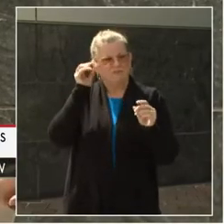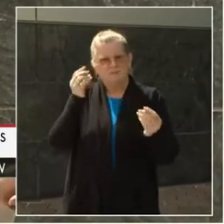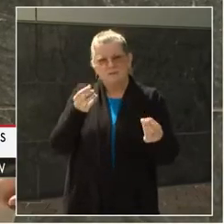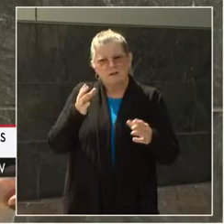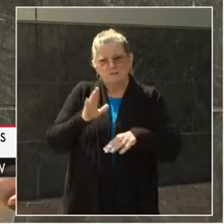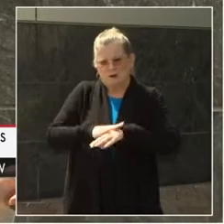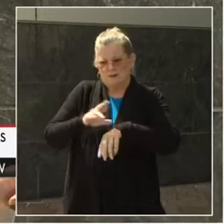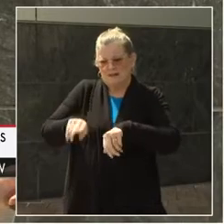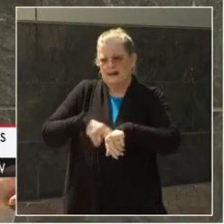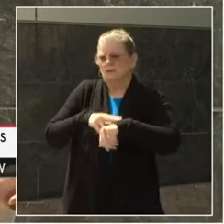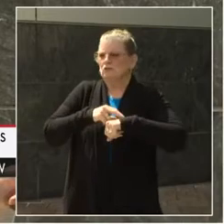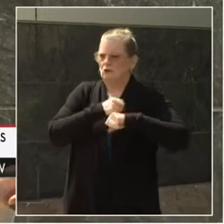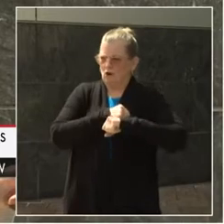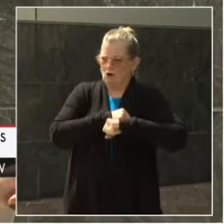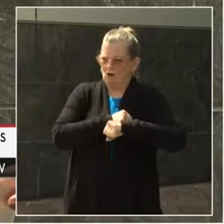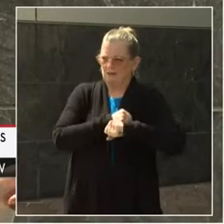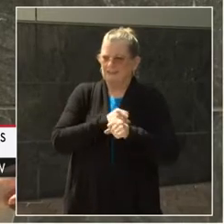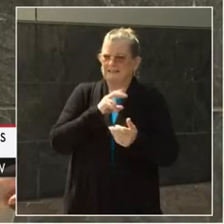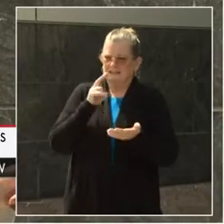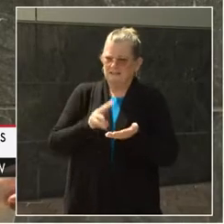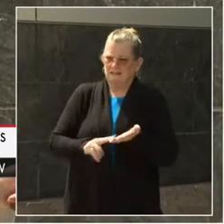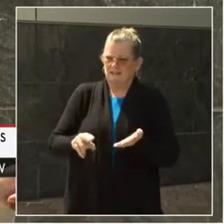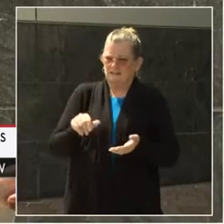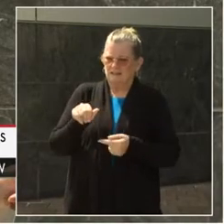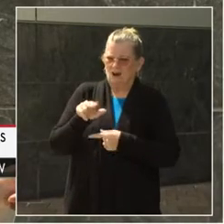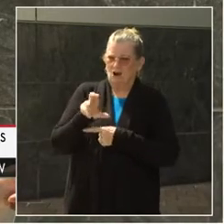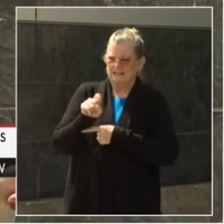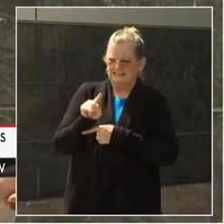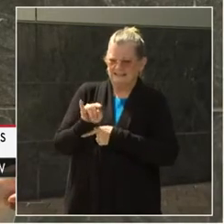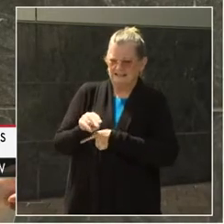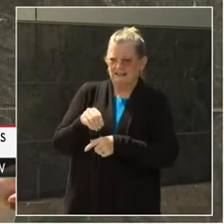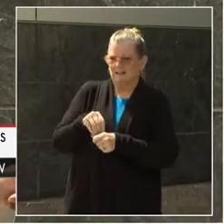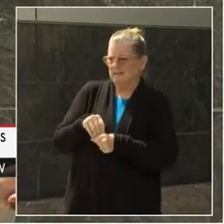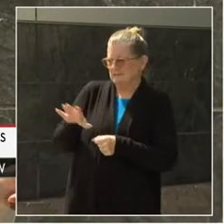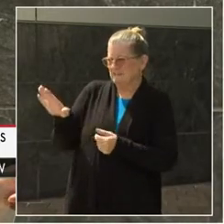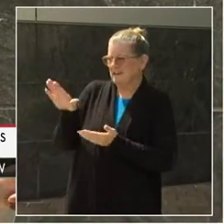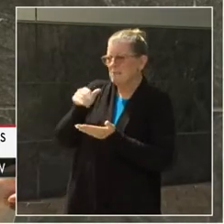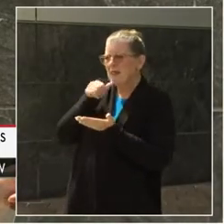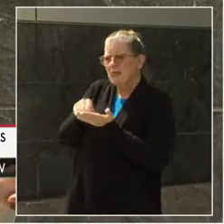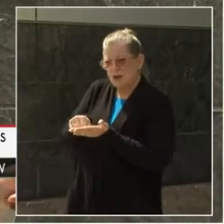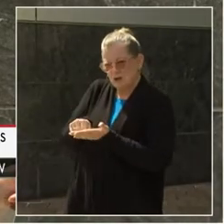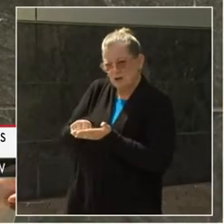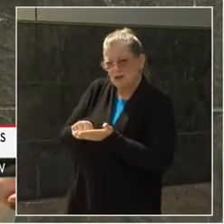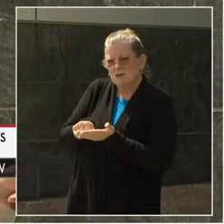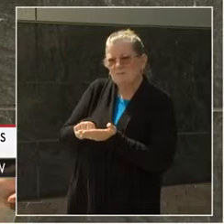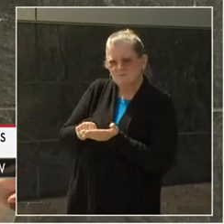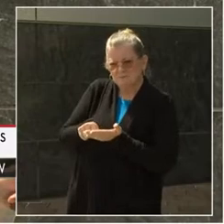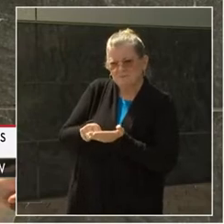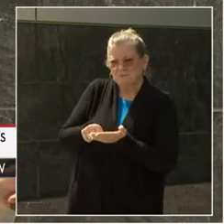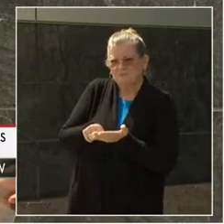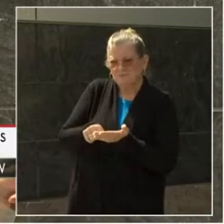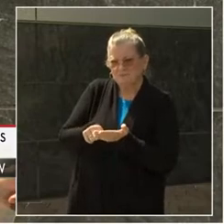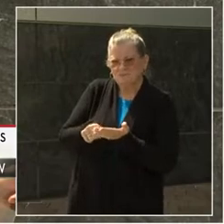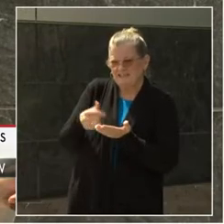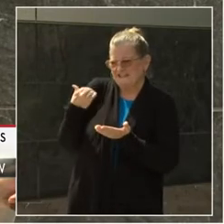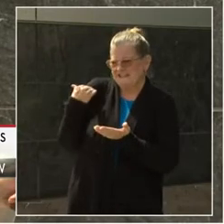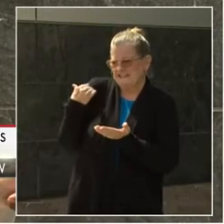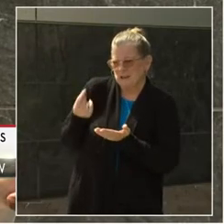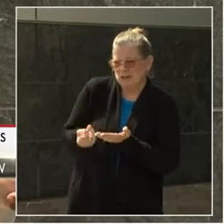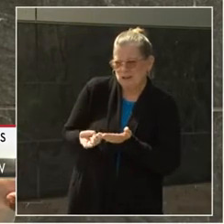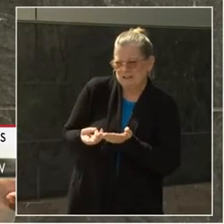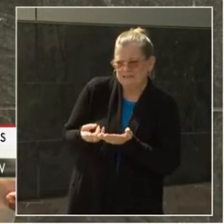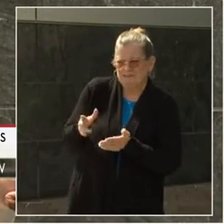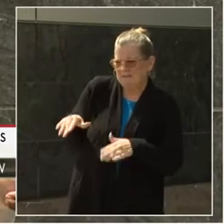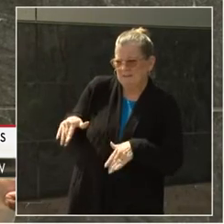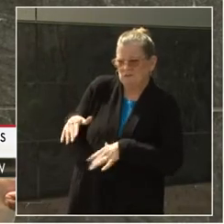Secretary Austin, I forwarded him a letter. It may have been late on Thursday, so we haven't received a response